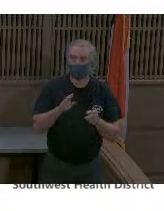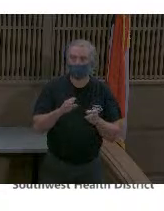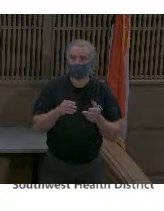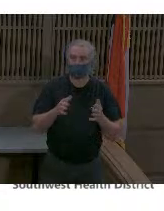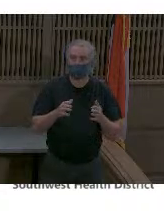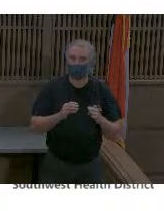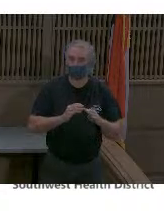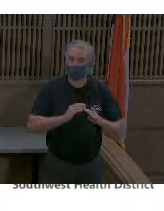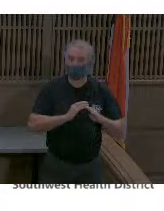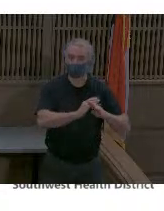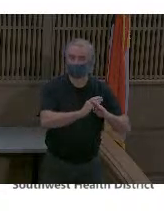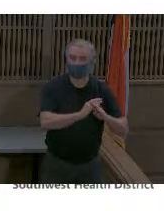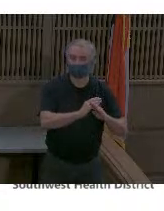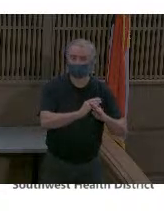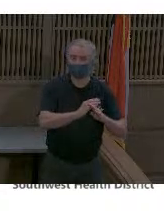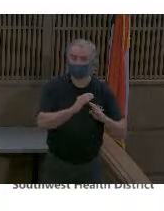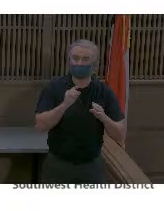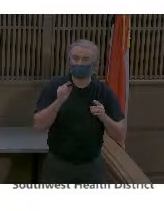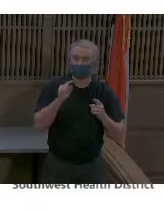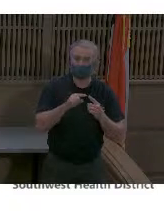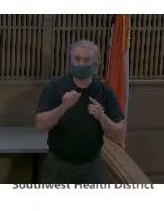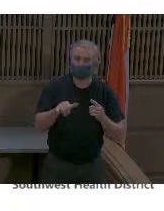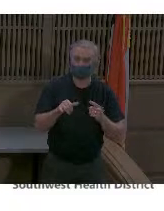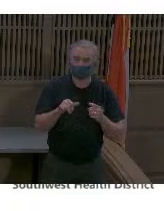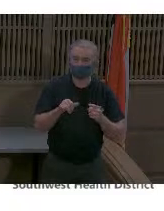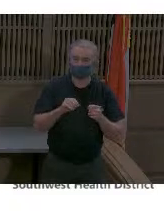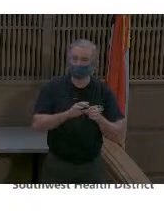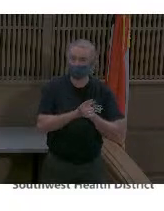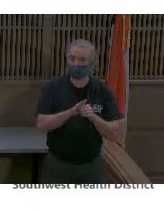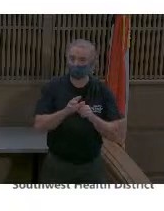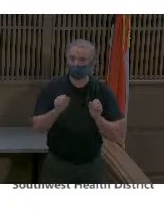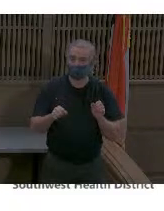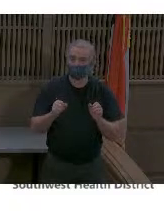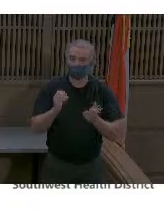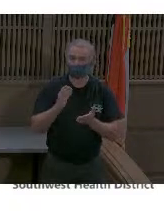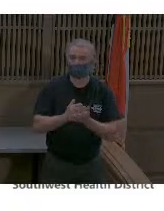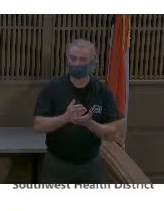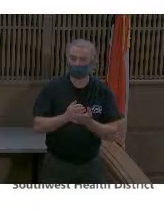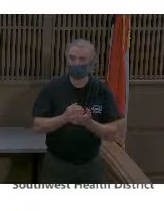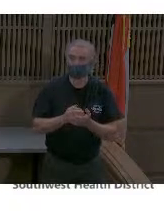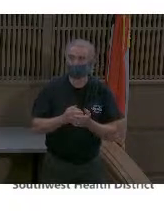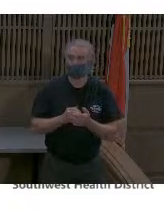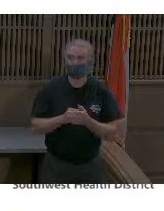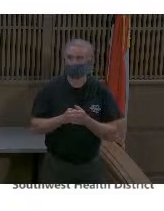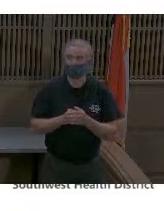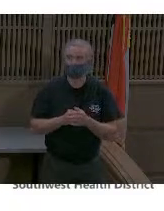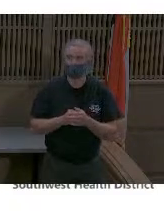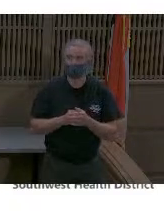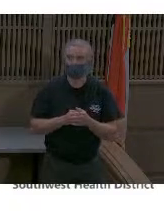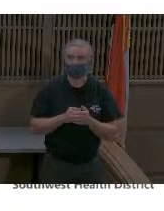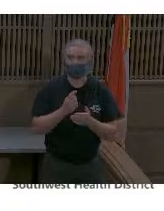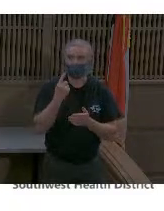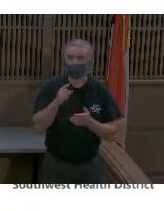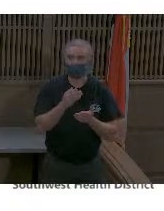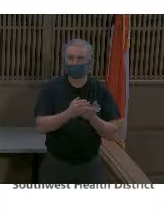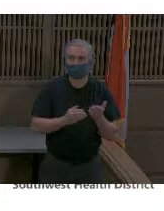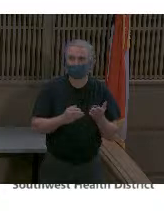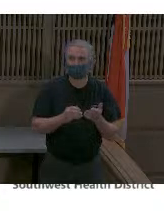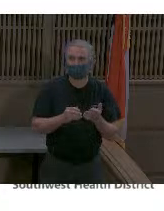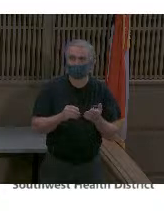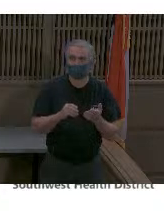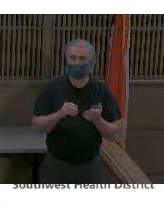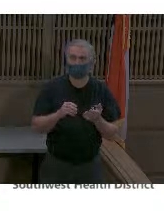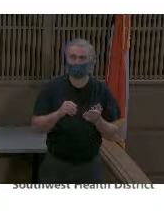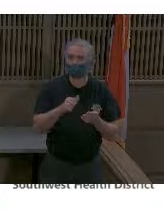to control the COVID virus. For some viruses, it's as low as 60 or 70%. We don't know exactly